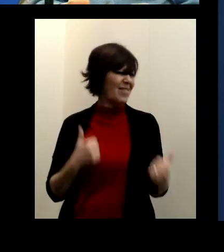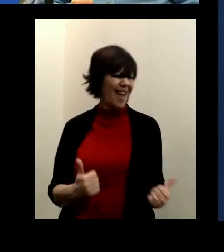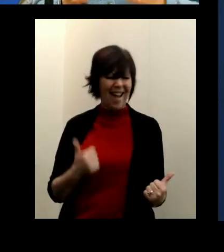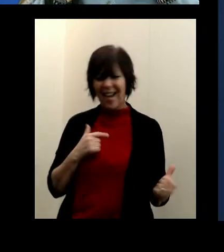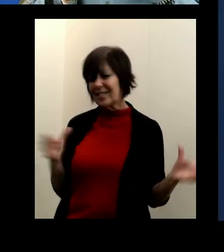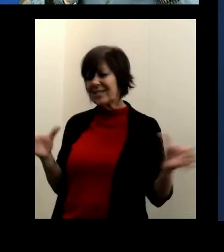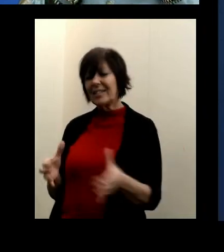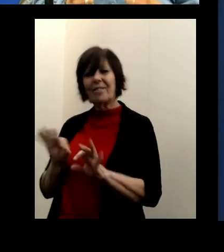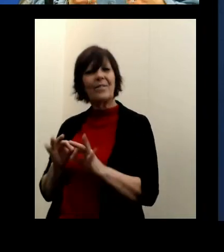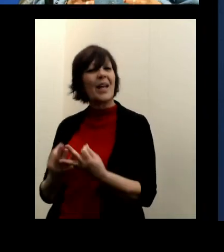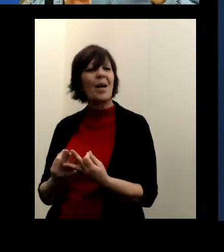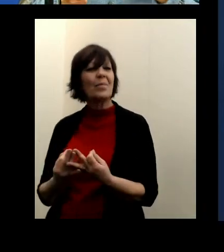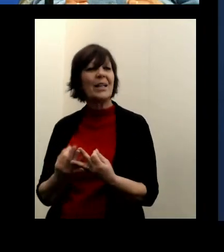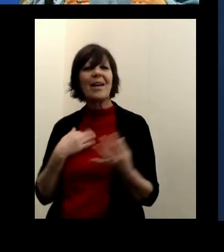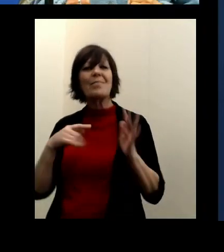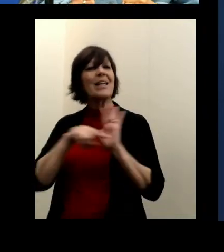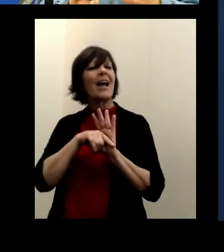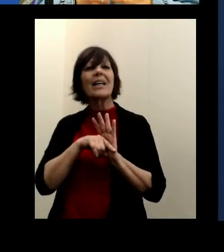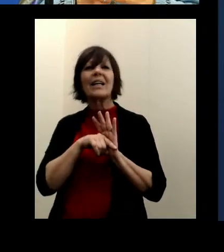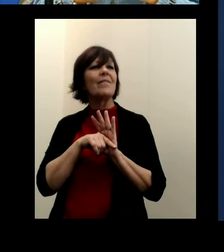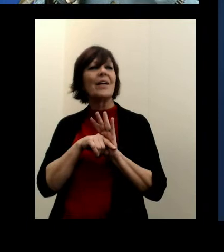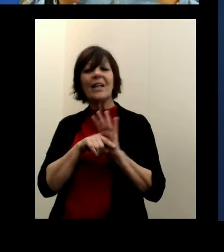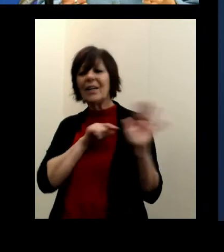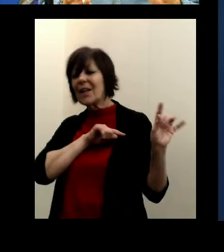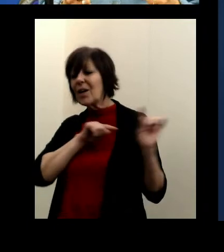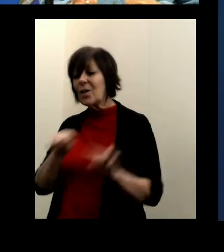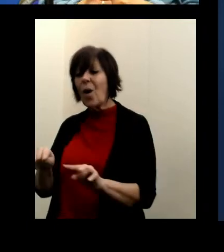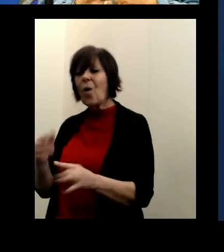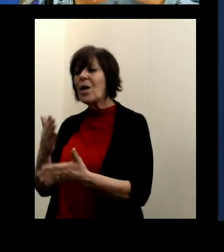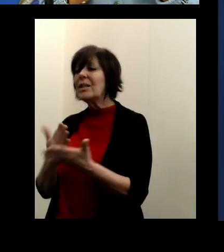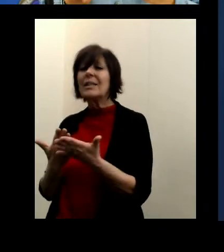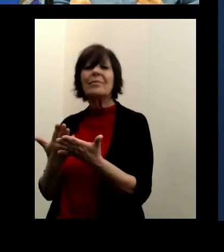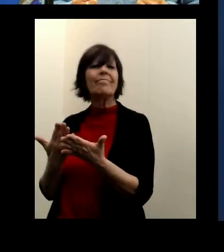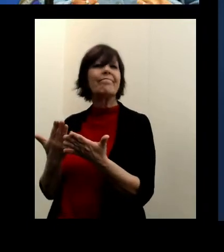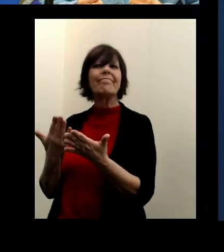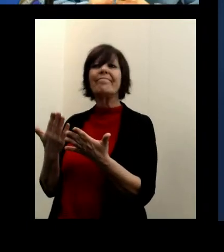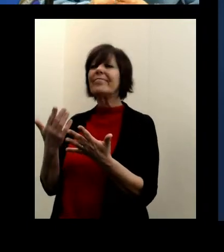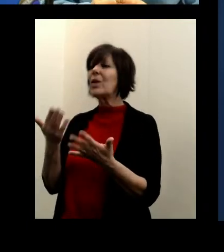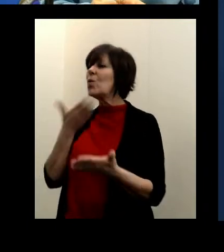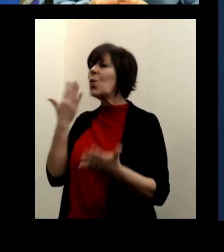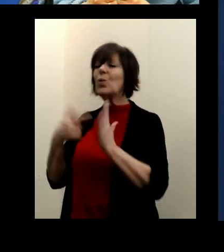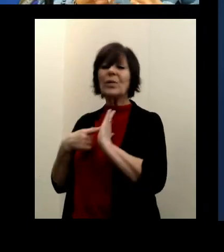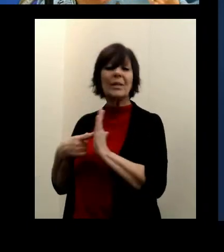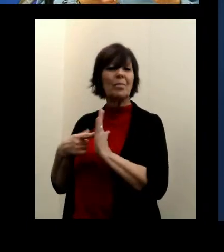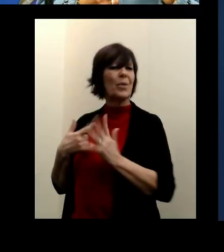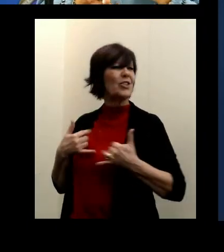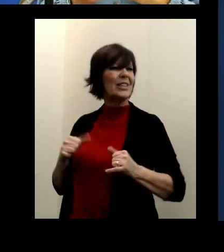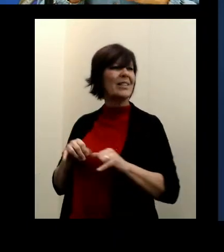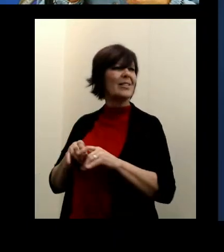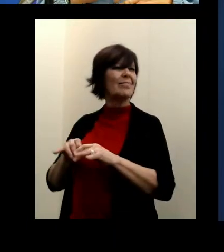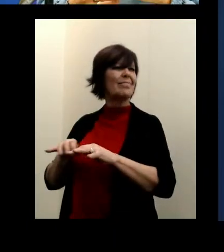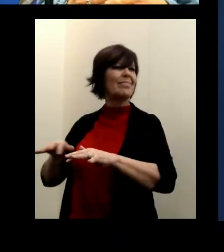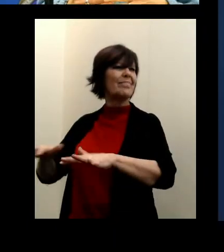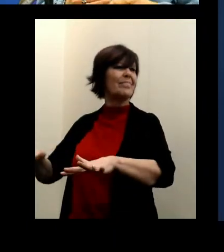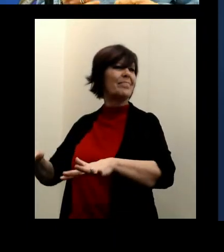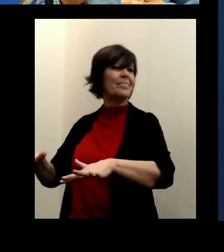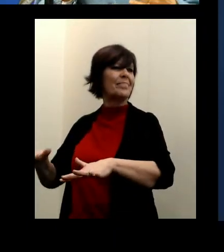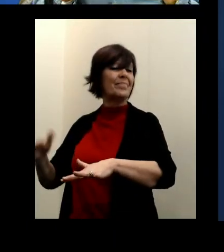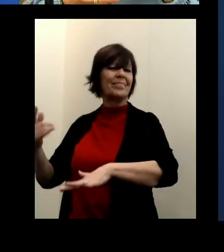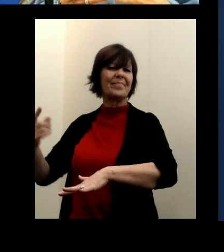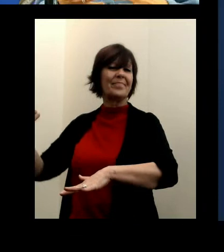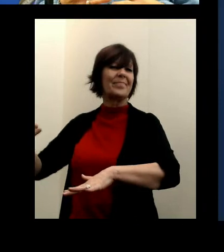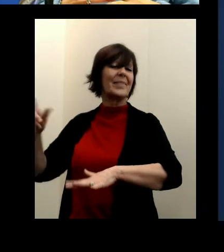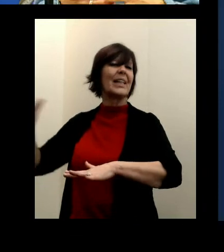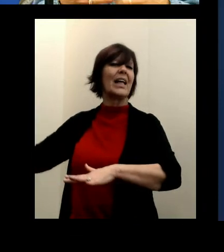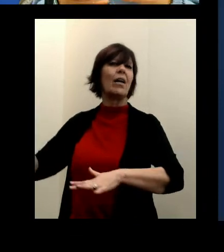with my family. So they get together with a group. They're asymptomatic and they're still transmitting. And then, say a day or two later,